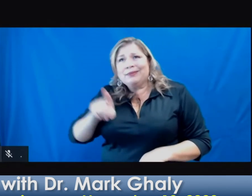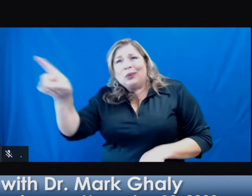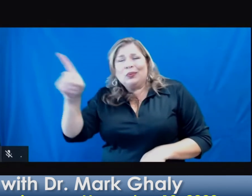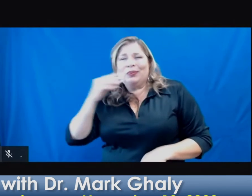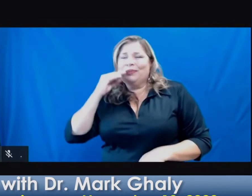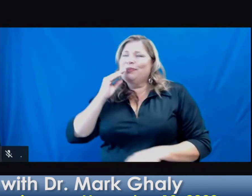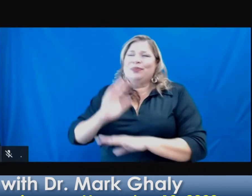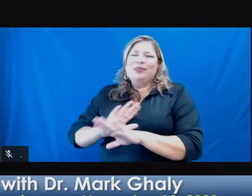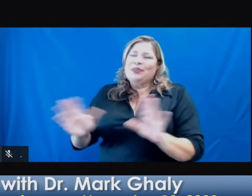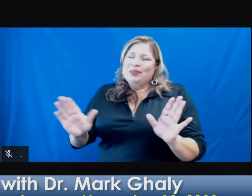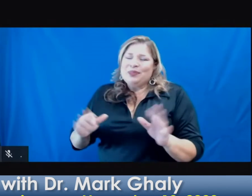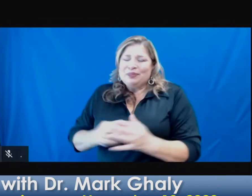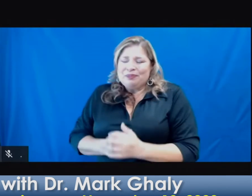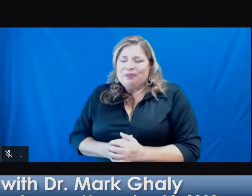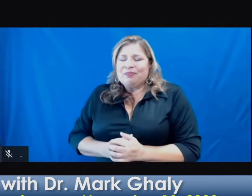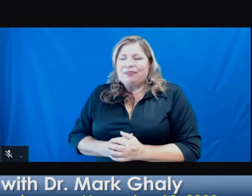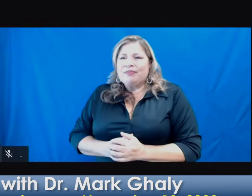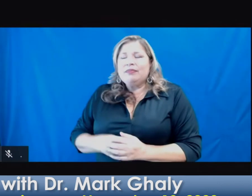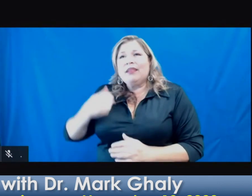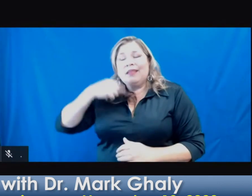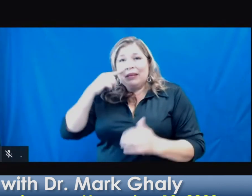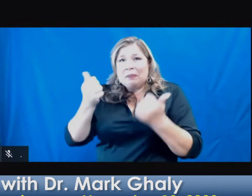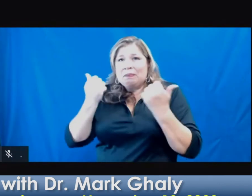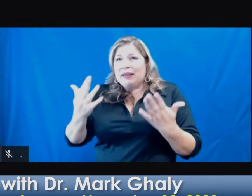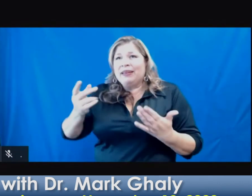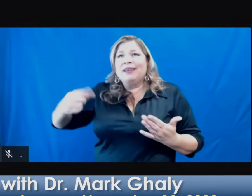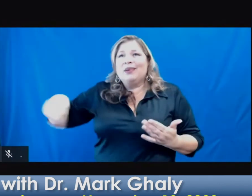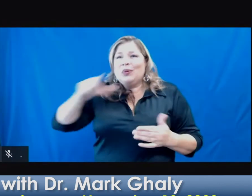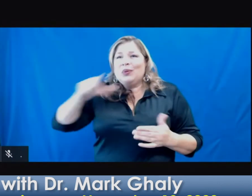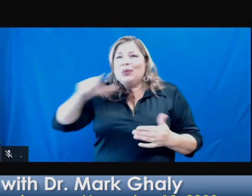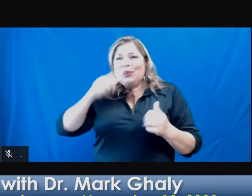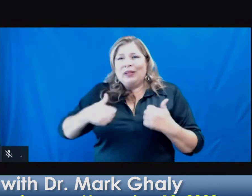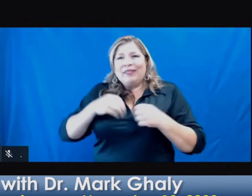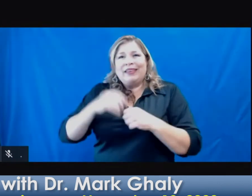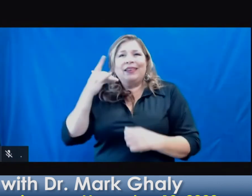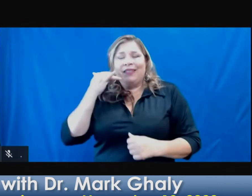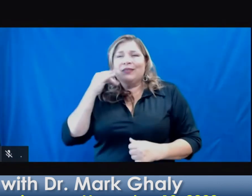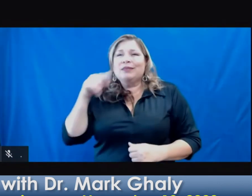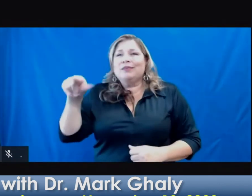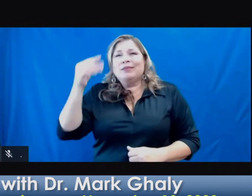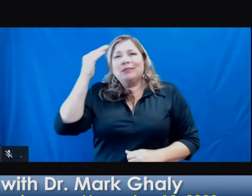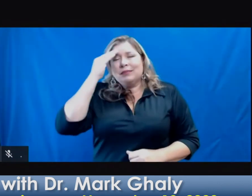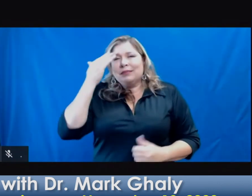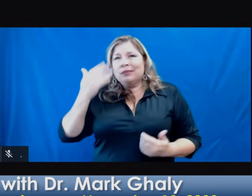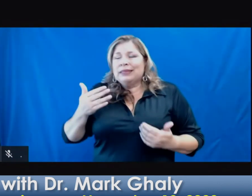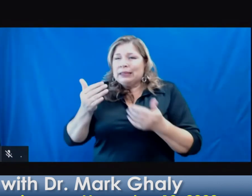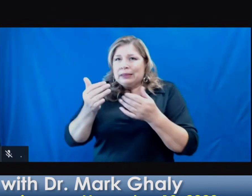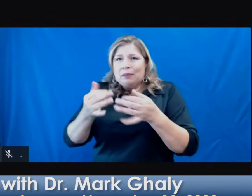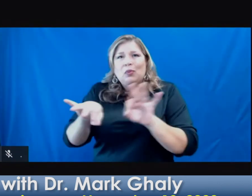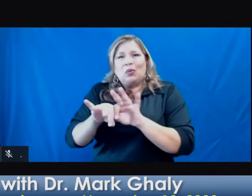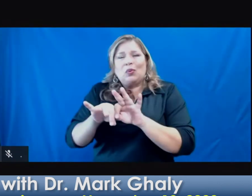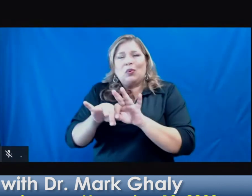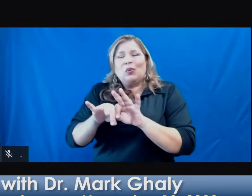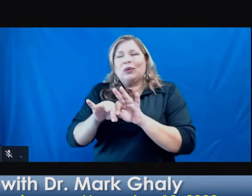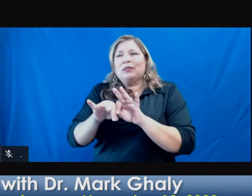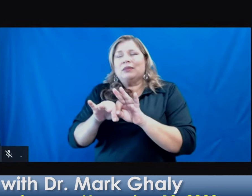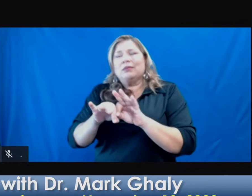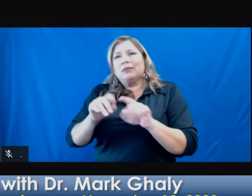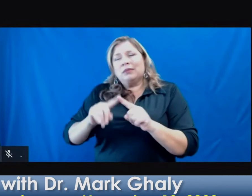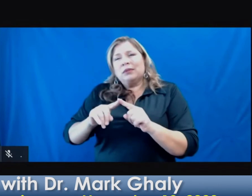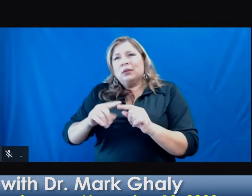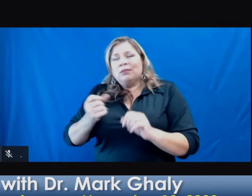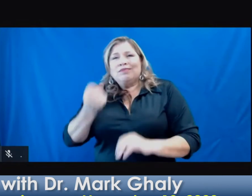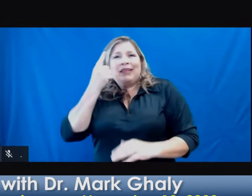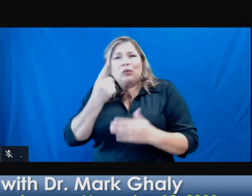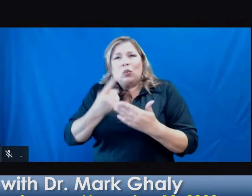limited. That said, I think many Californians can relate to the important message and spirit of what's happening with this